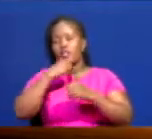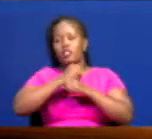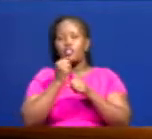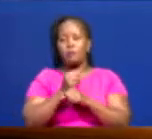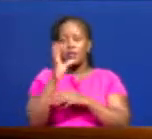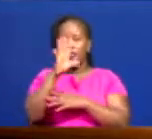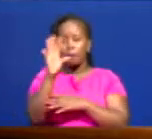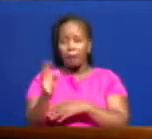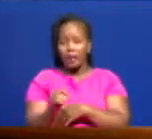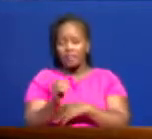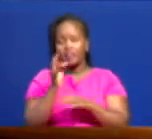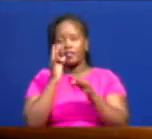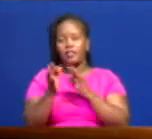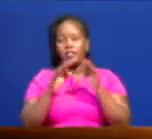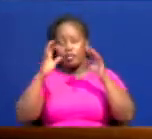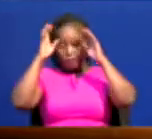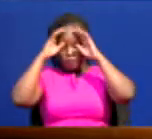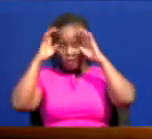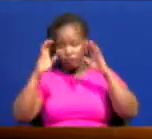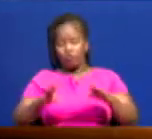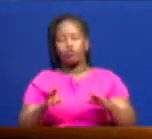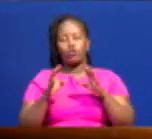of devolution are taken into account.